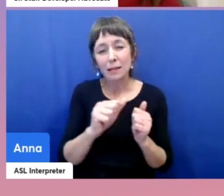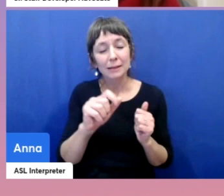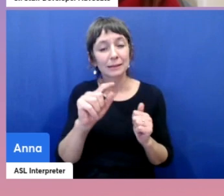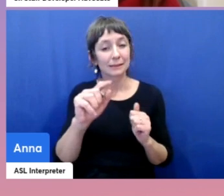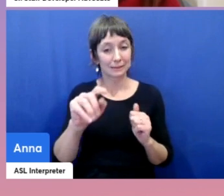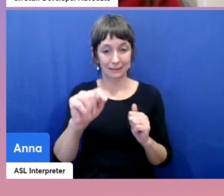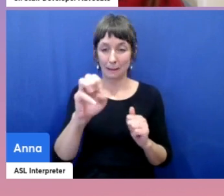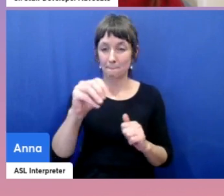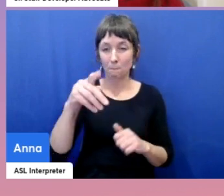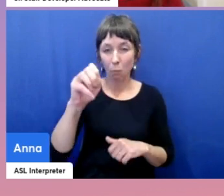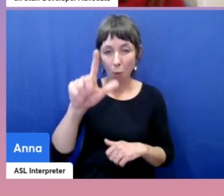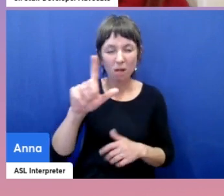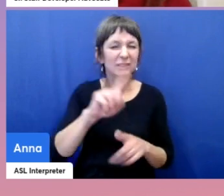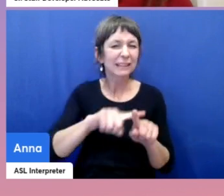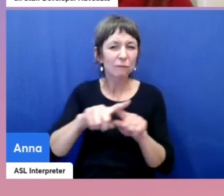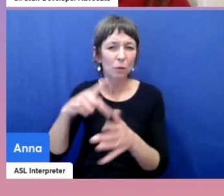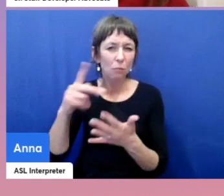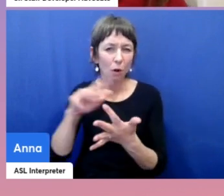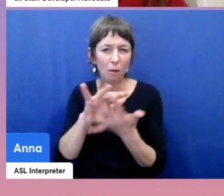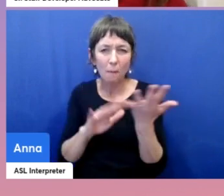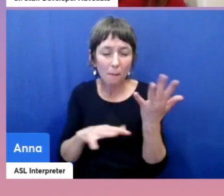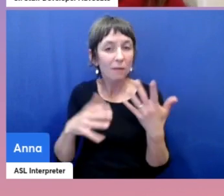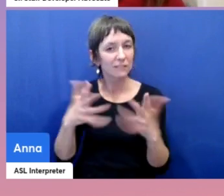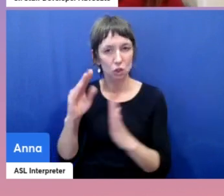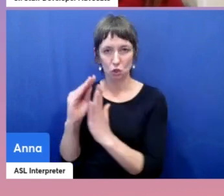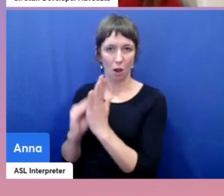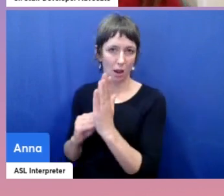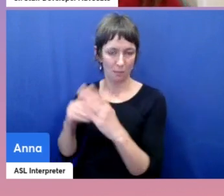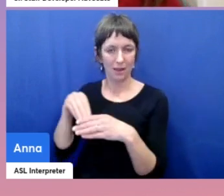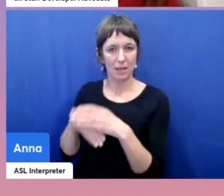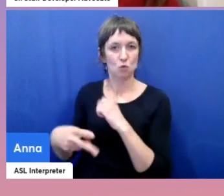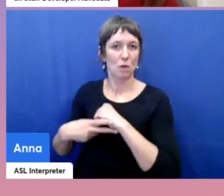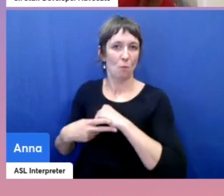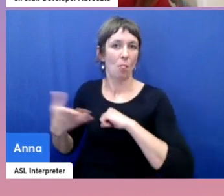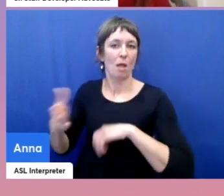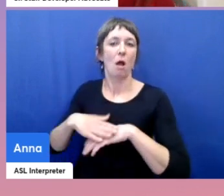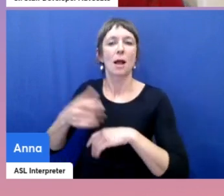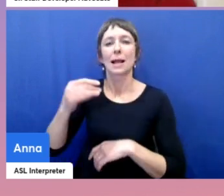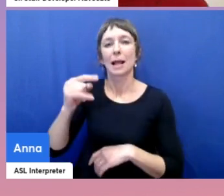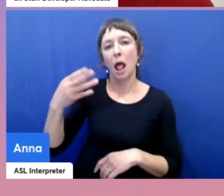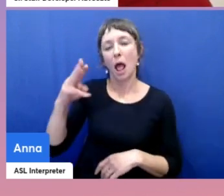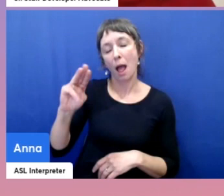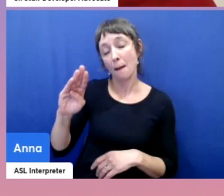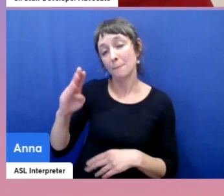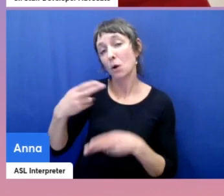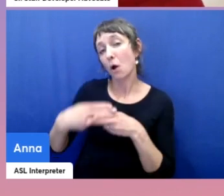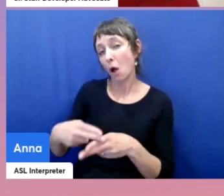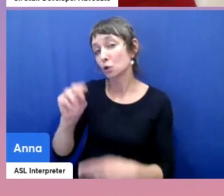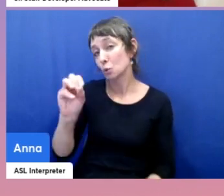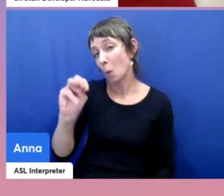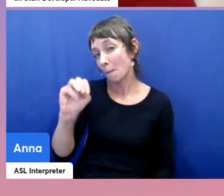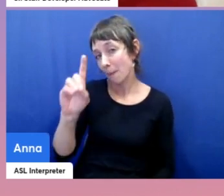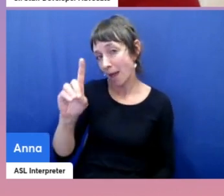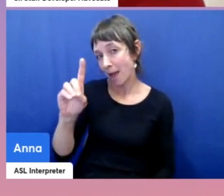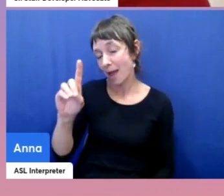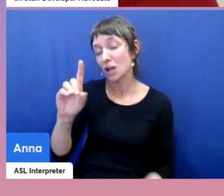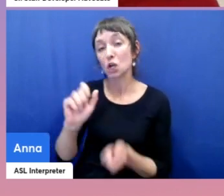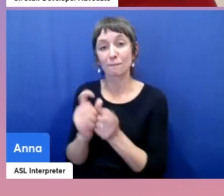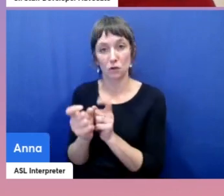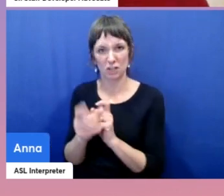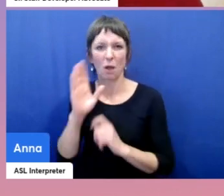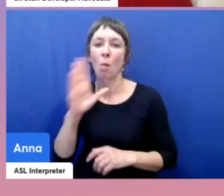OpenTelemetry demo app, all documented in a repo that I have on GitHub called Nomad Conversions, which I will include as a reference at the end of this